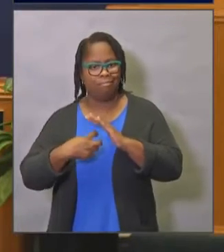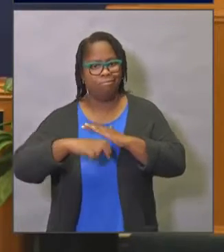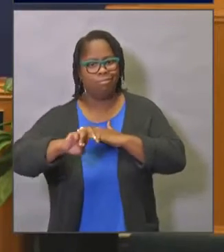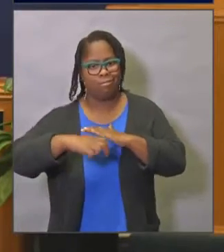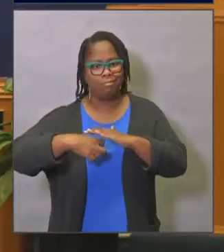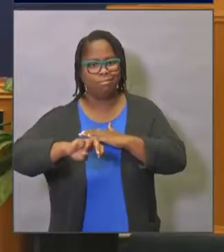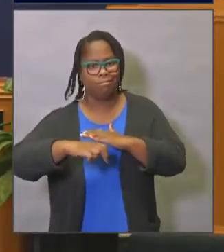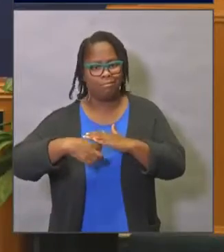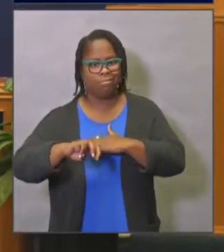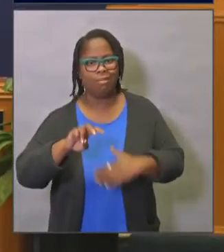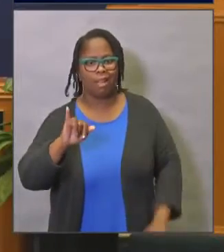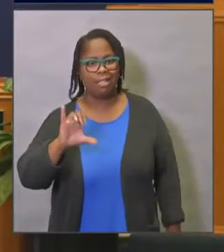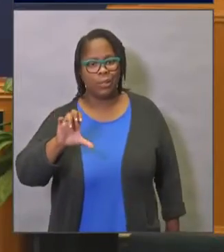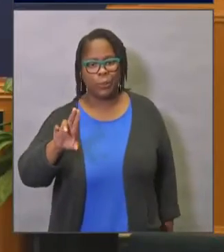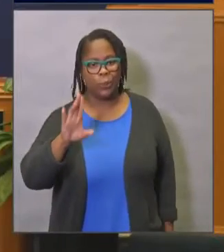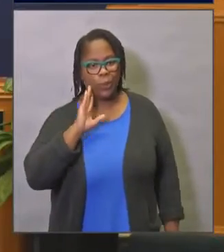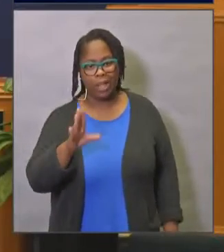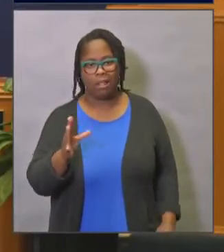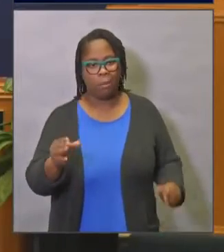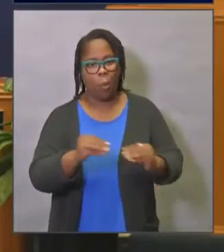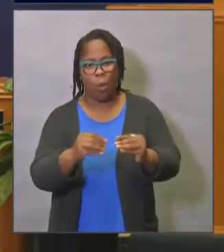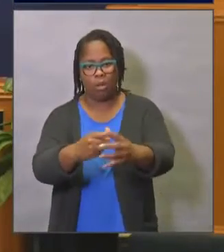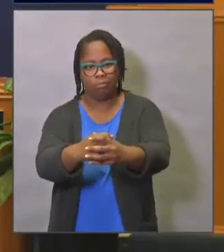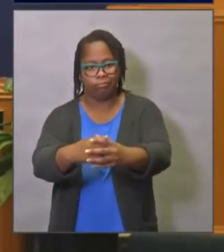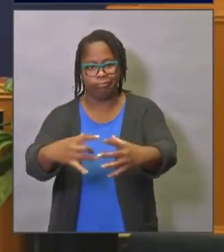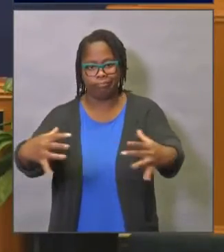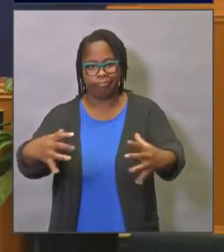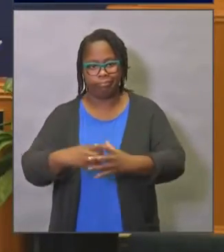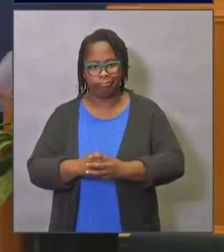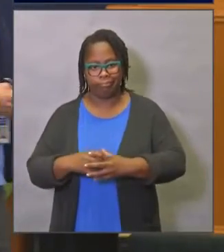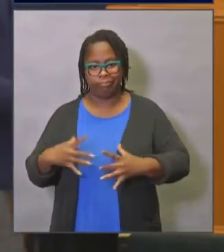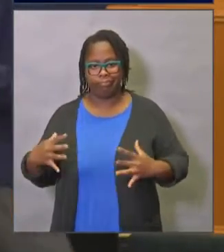I hope that explains that. But we'll take the next question.